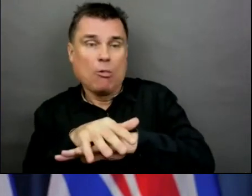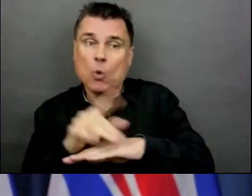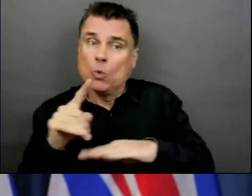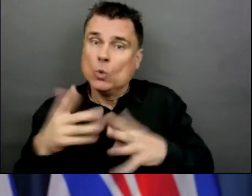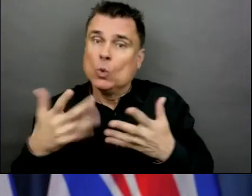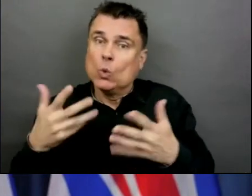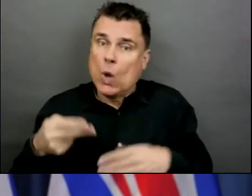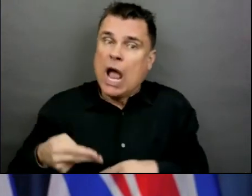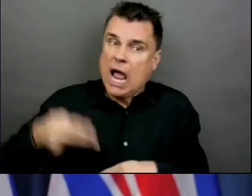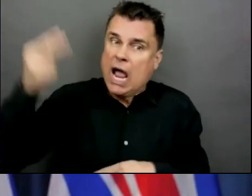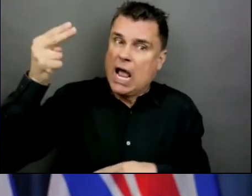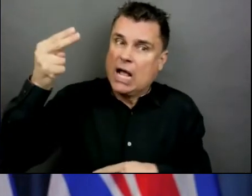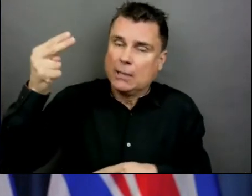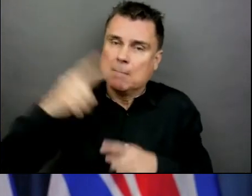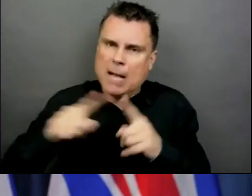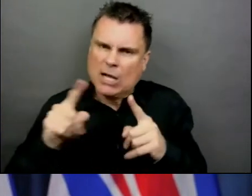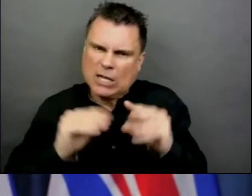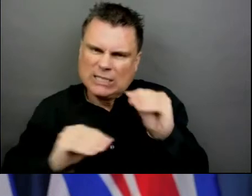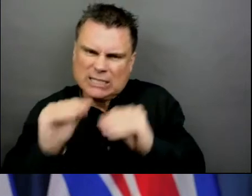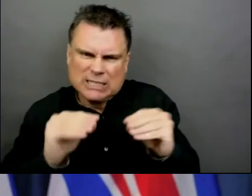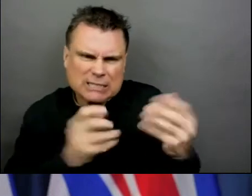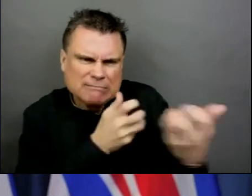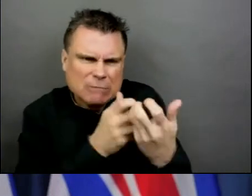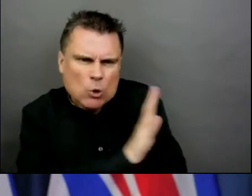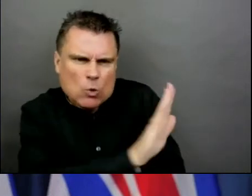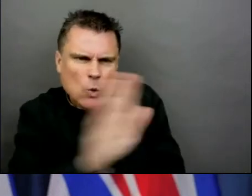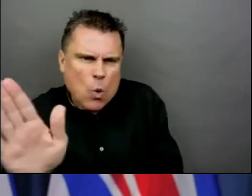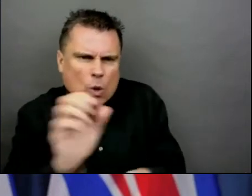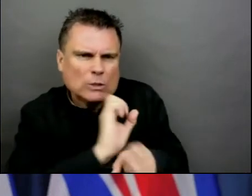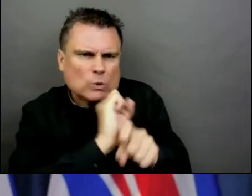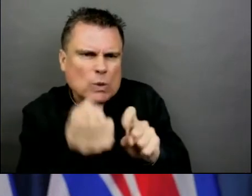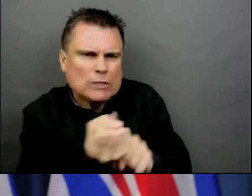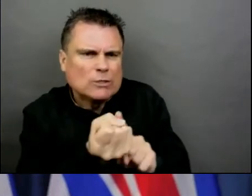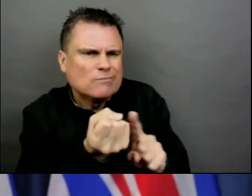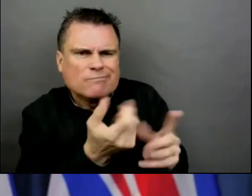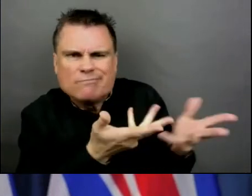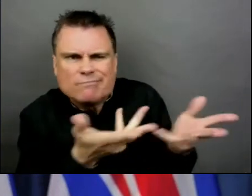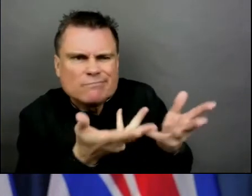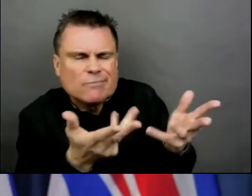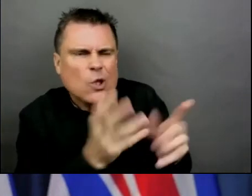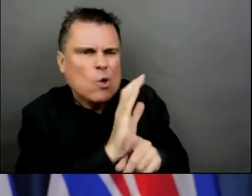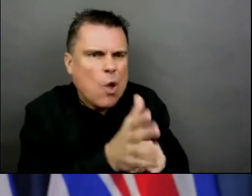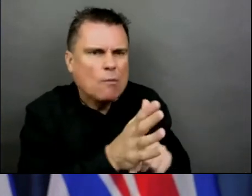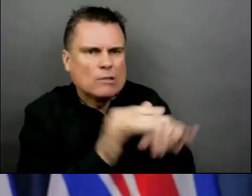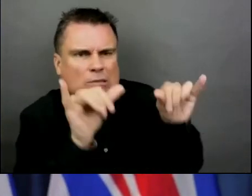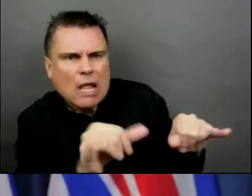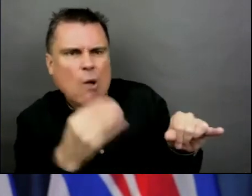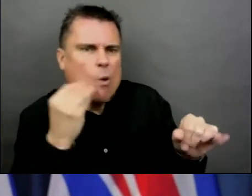in the very near future. Those are all the questions we have this morning. Thank you for joining us.